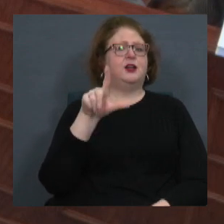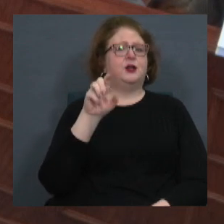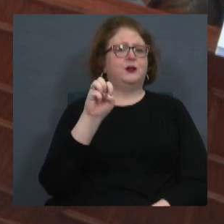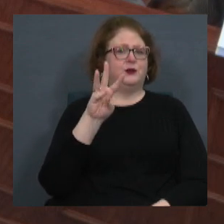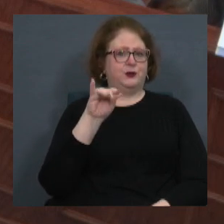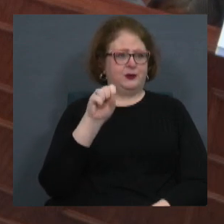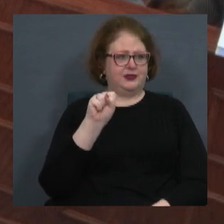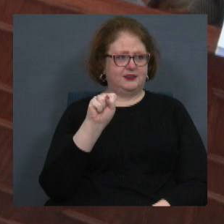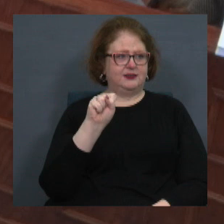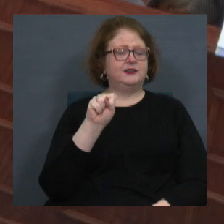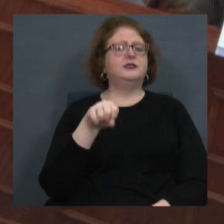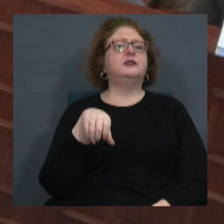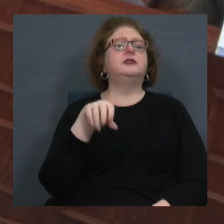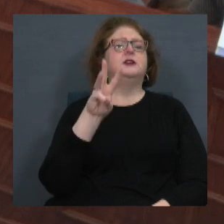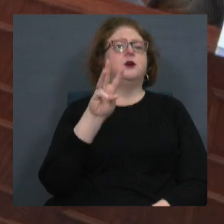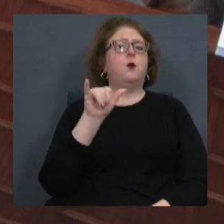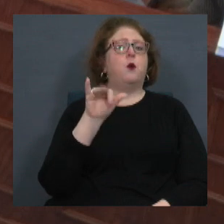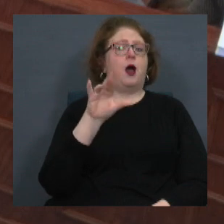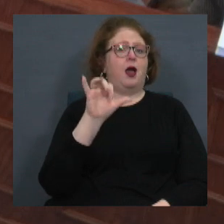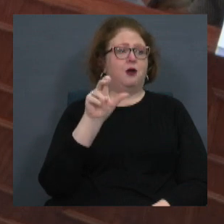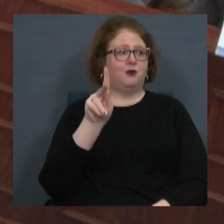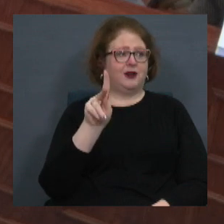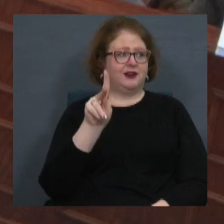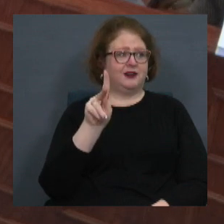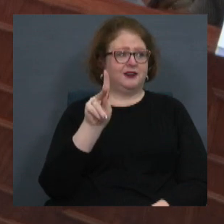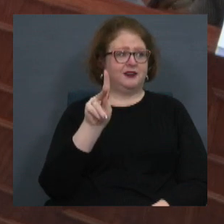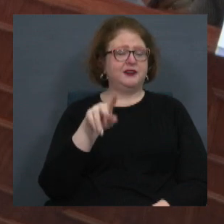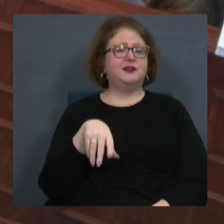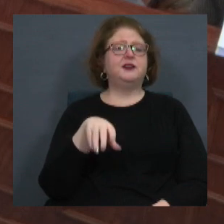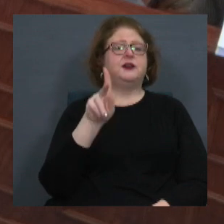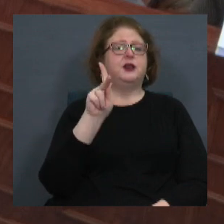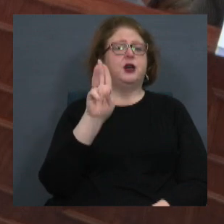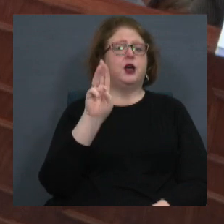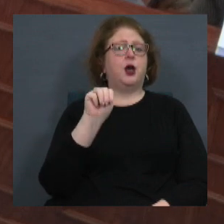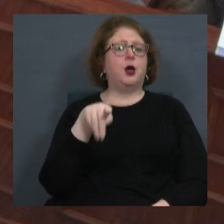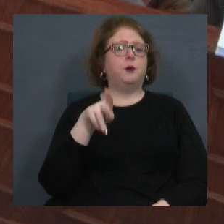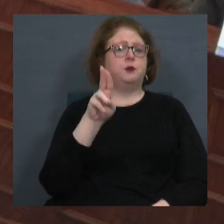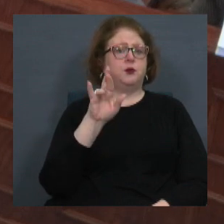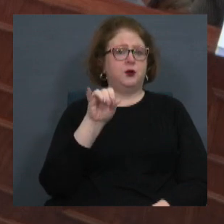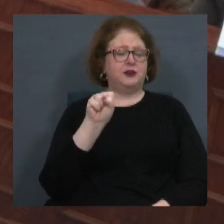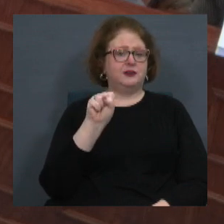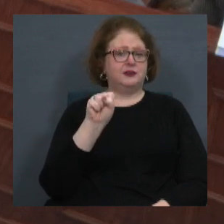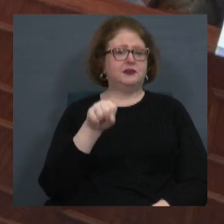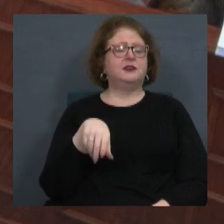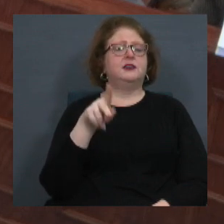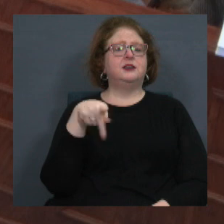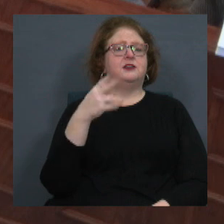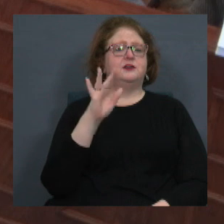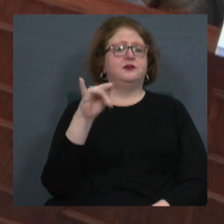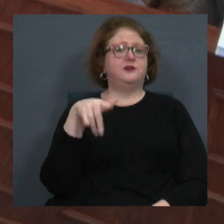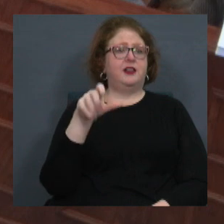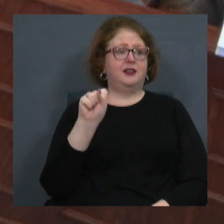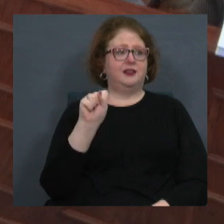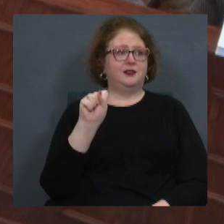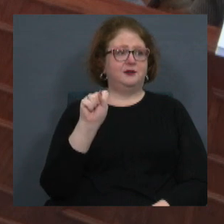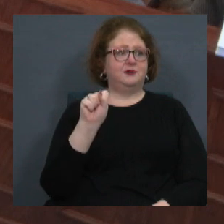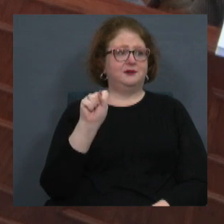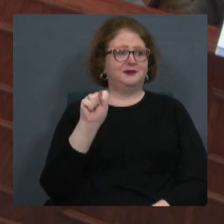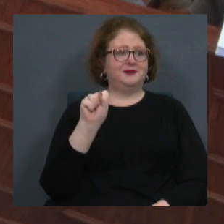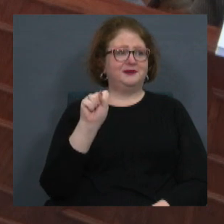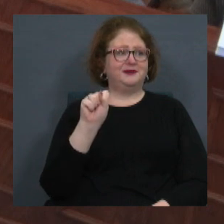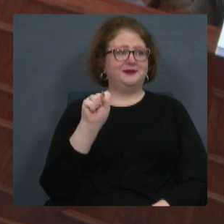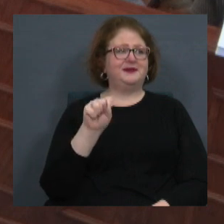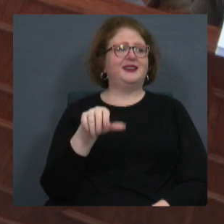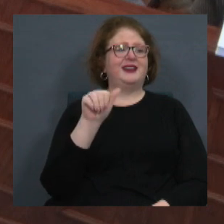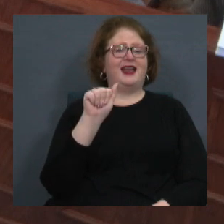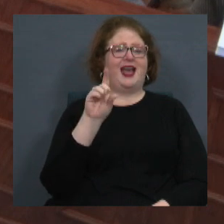Lewis. Director Wyrick. Present. Director Campiris. Director Phillips.